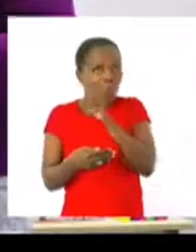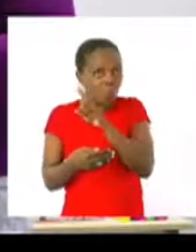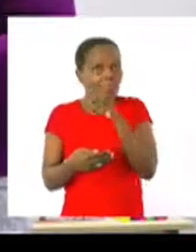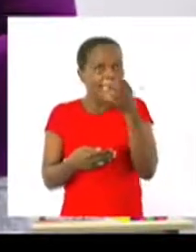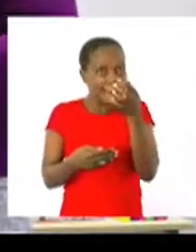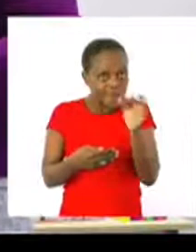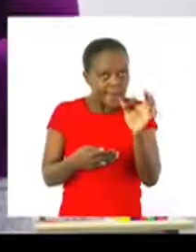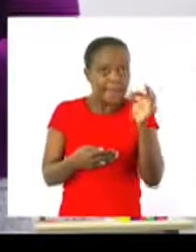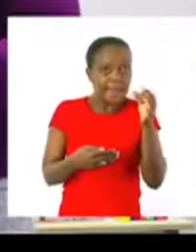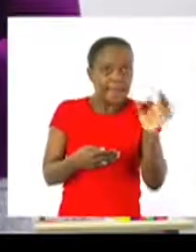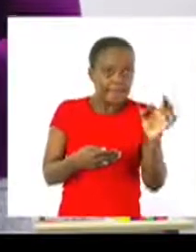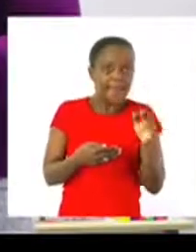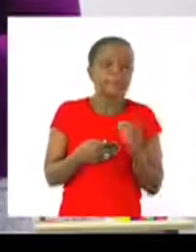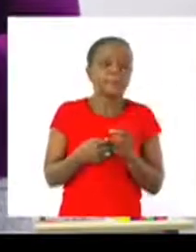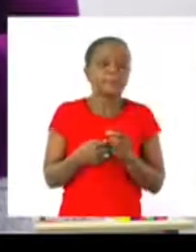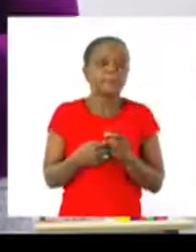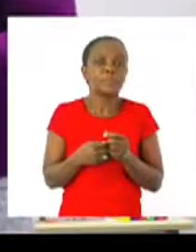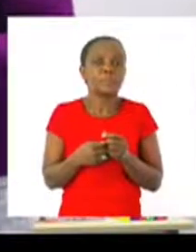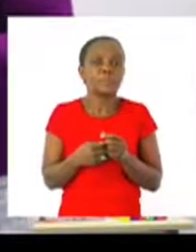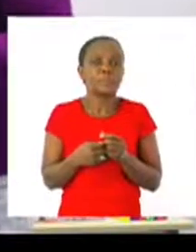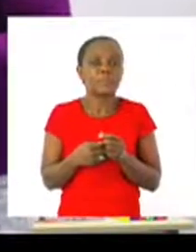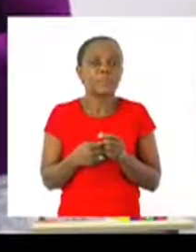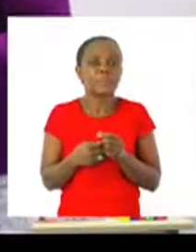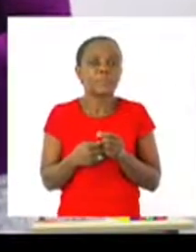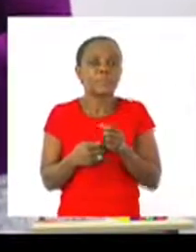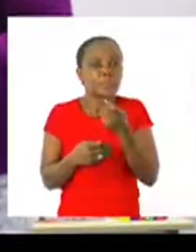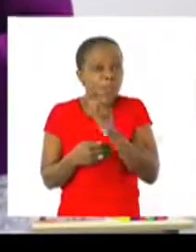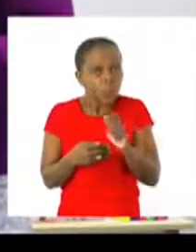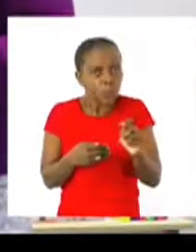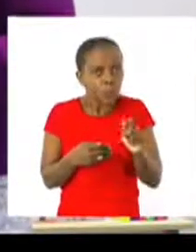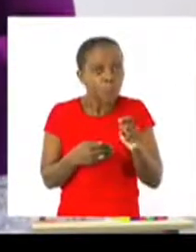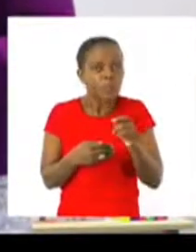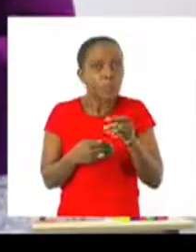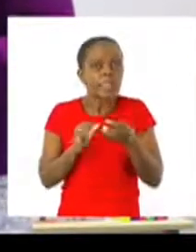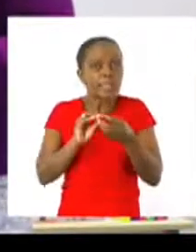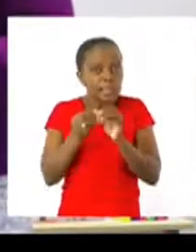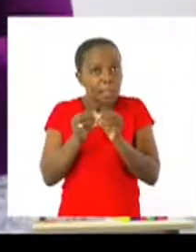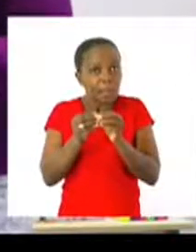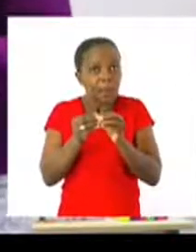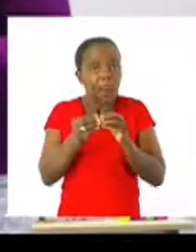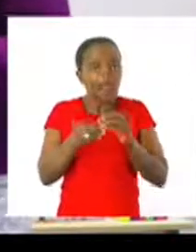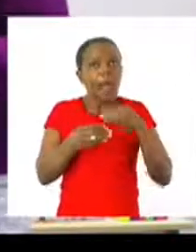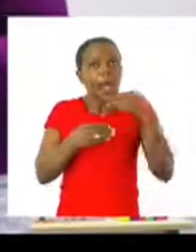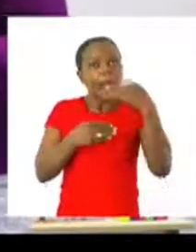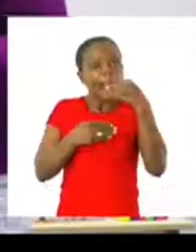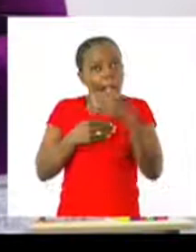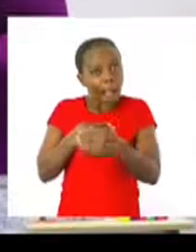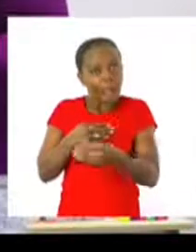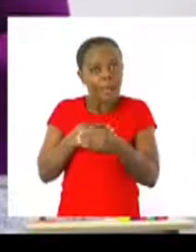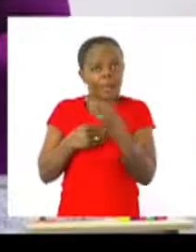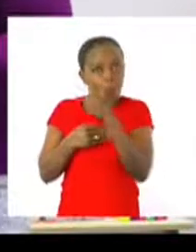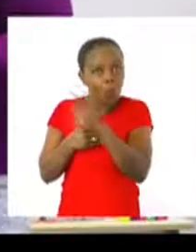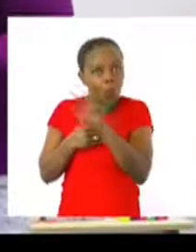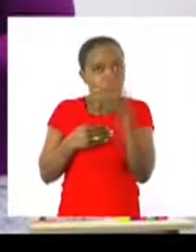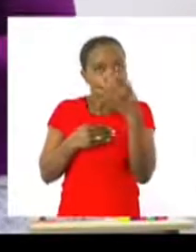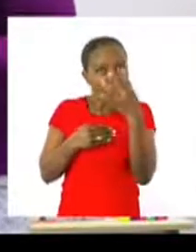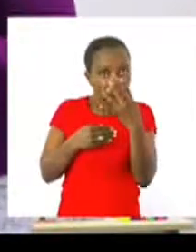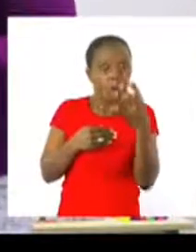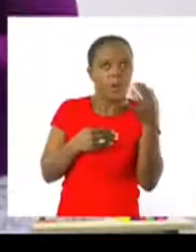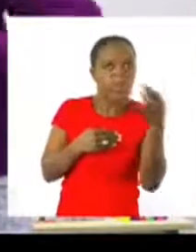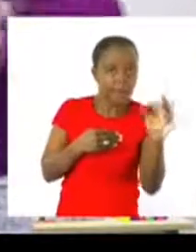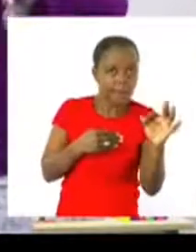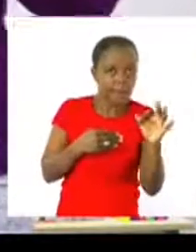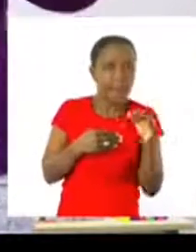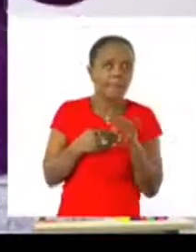199. Number 3, write the number that comes after 149. The number that